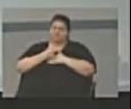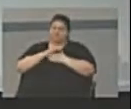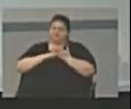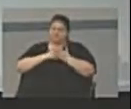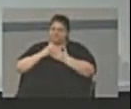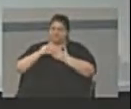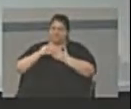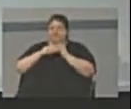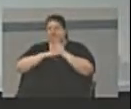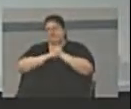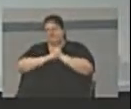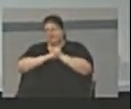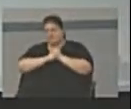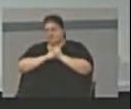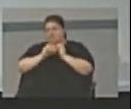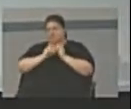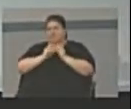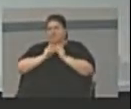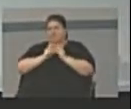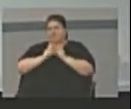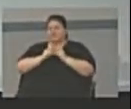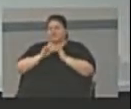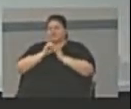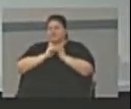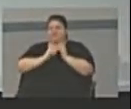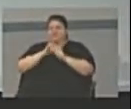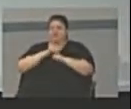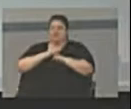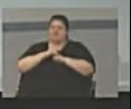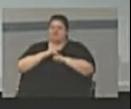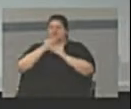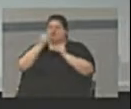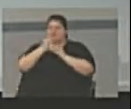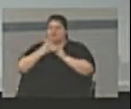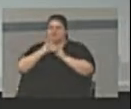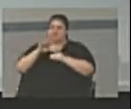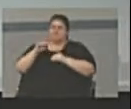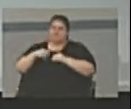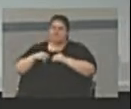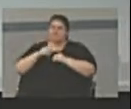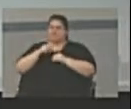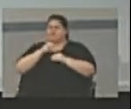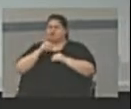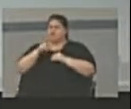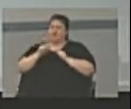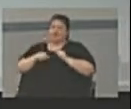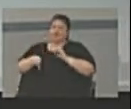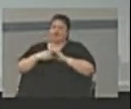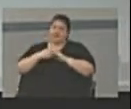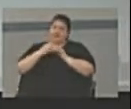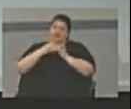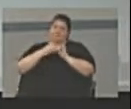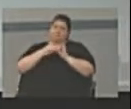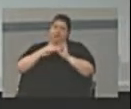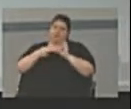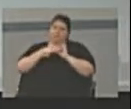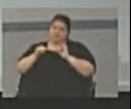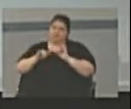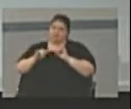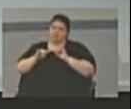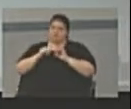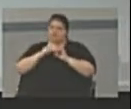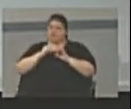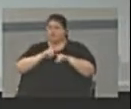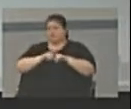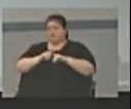of our meetings, demographic information, maps, and you can make comments on there as well. We also have a Facebook page, so we encourage you to like